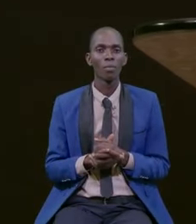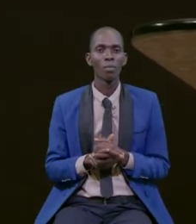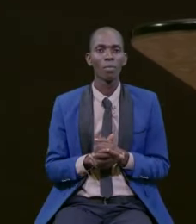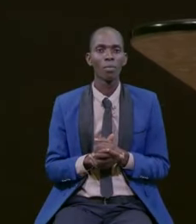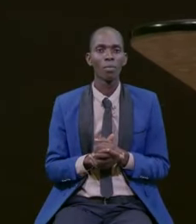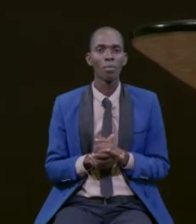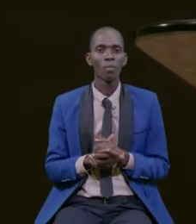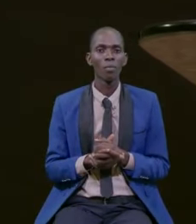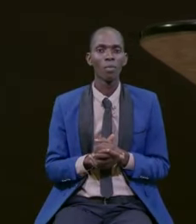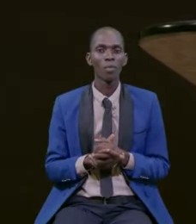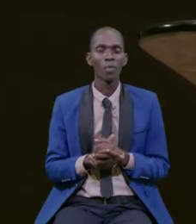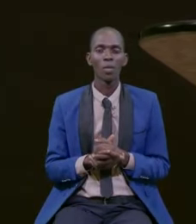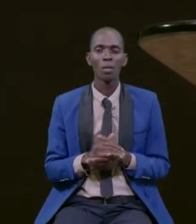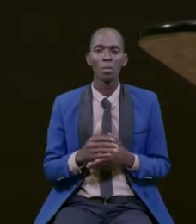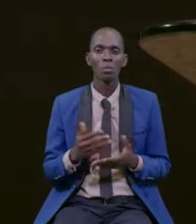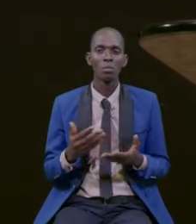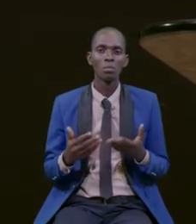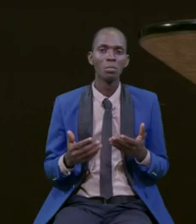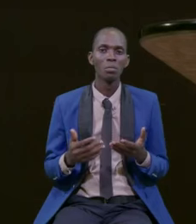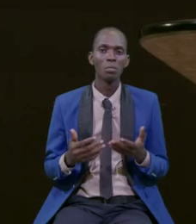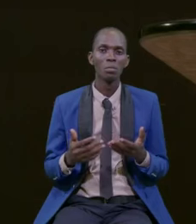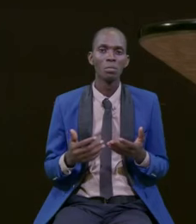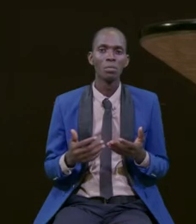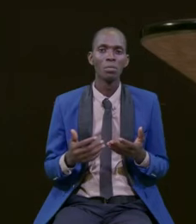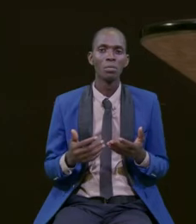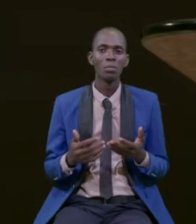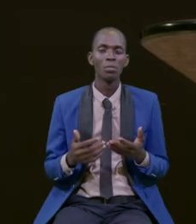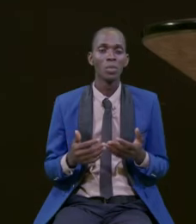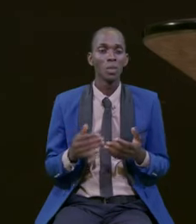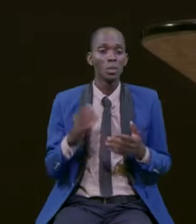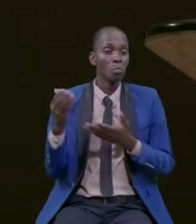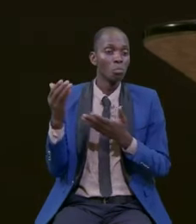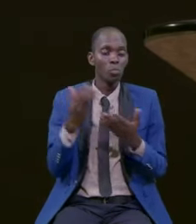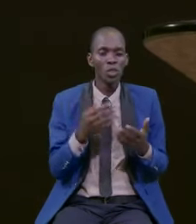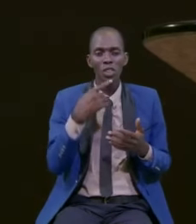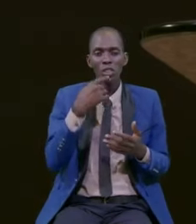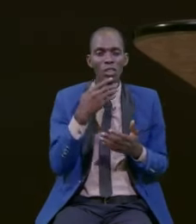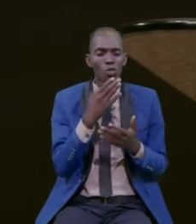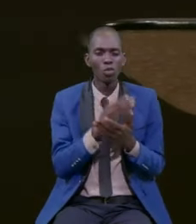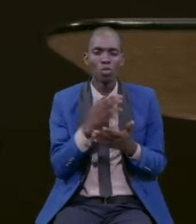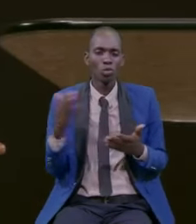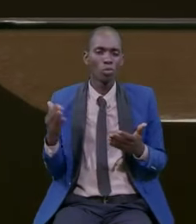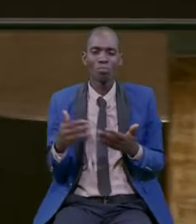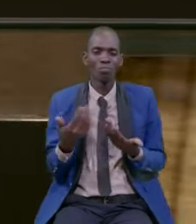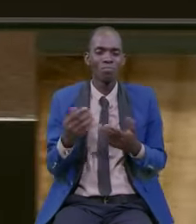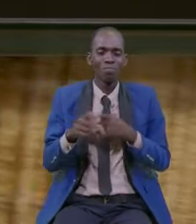posture a threatening utterance is